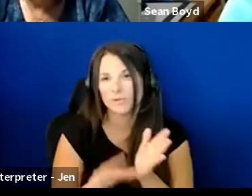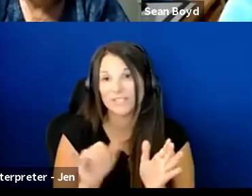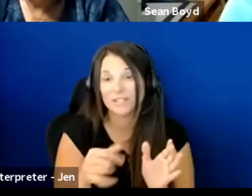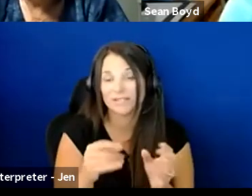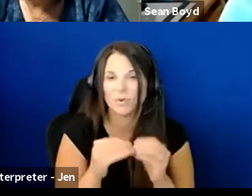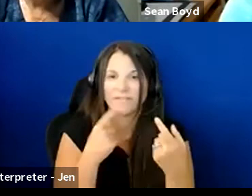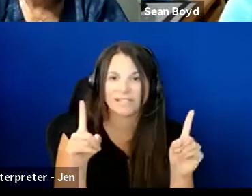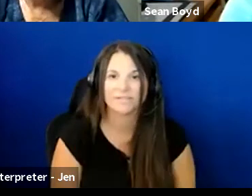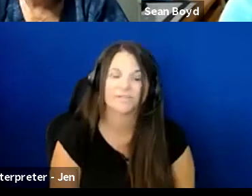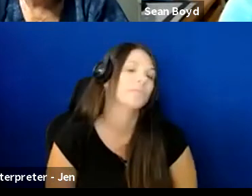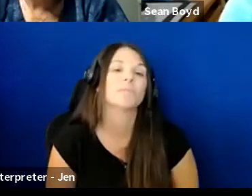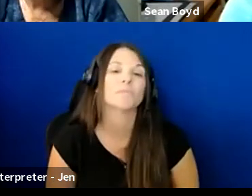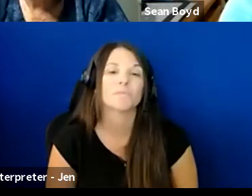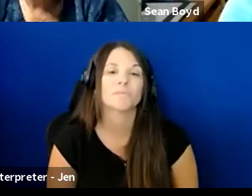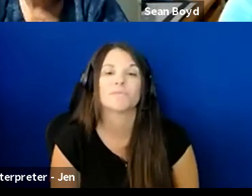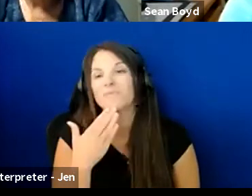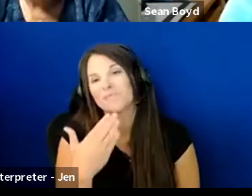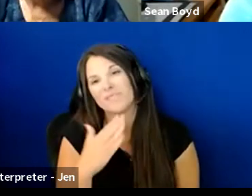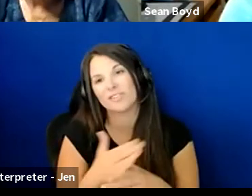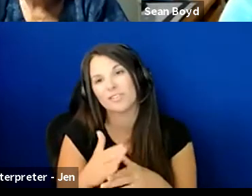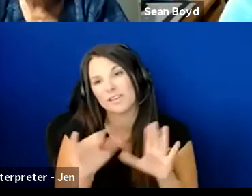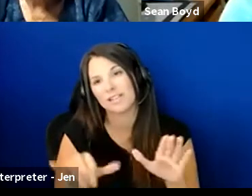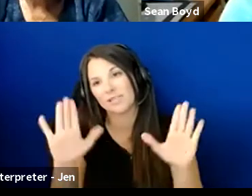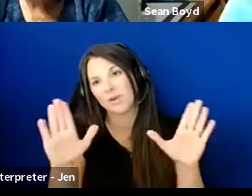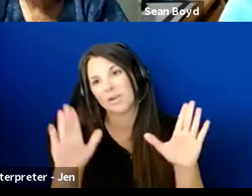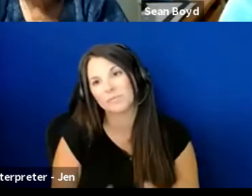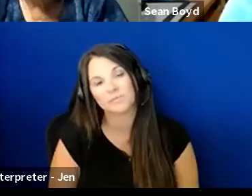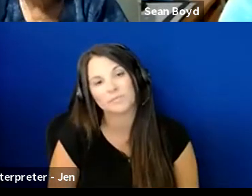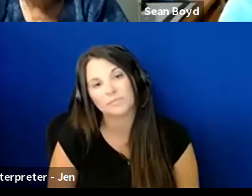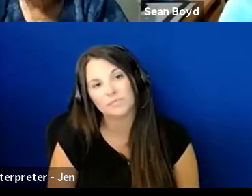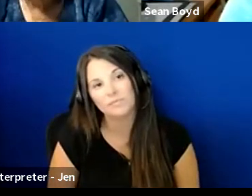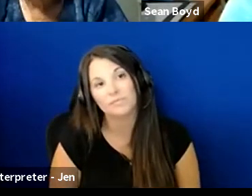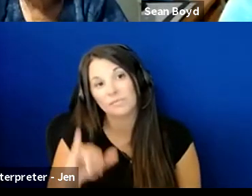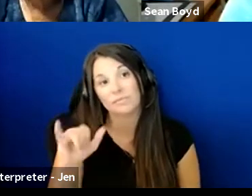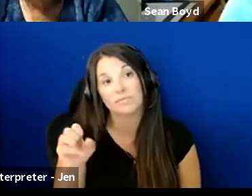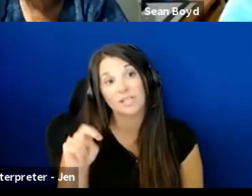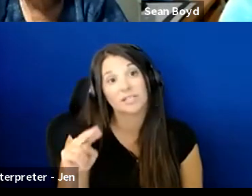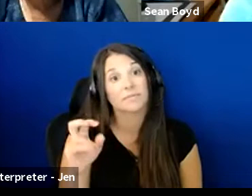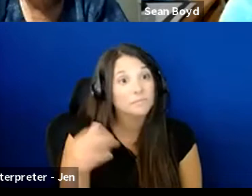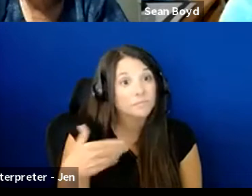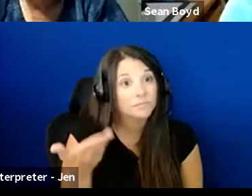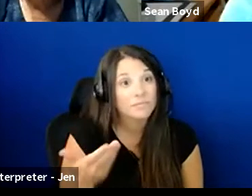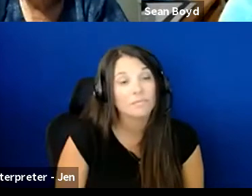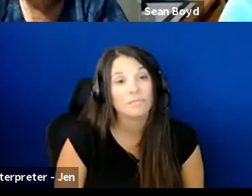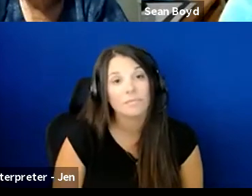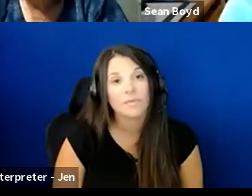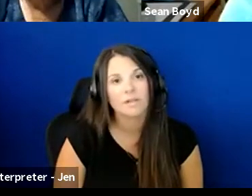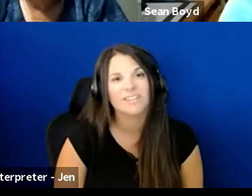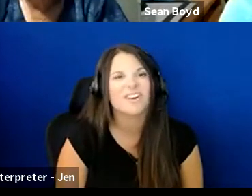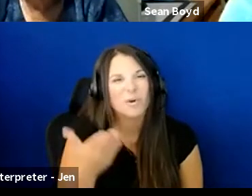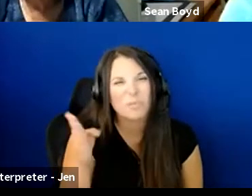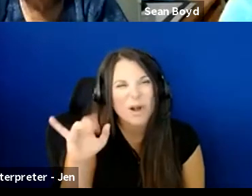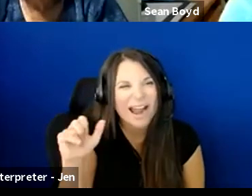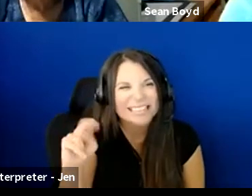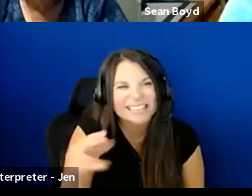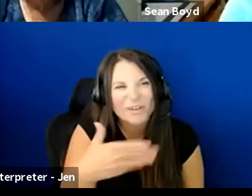Yeah, that's great. Thanks for sharing, Jason. Yeah, so we're going to go ahead and go on to the next question. Oh, Brian, go ahead, Brian. No,